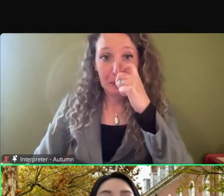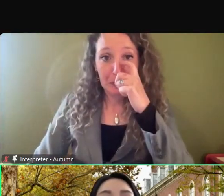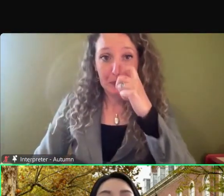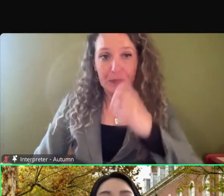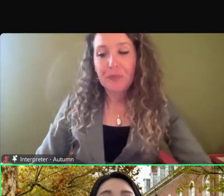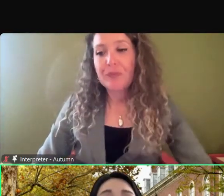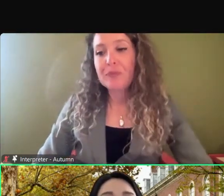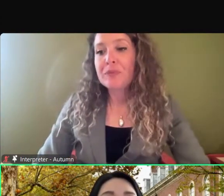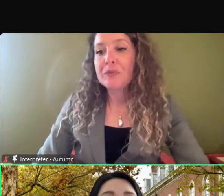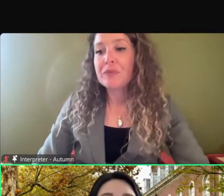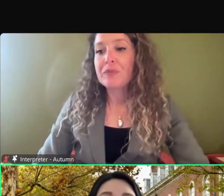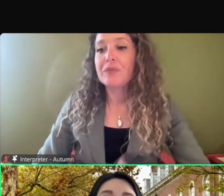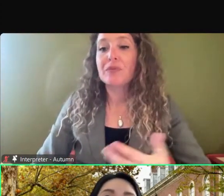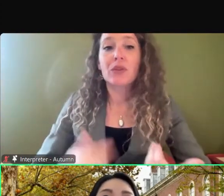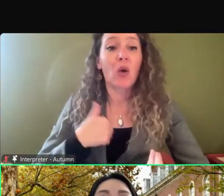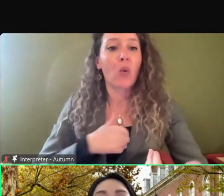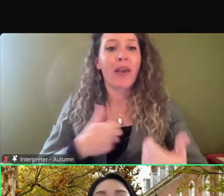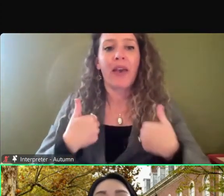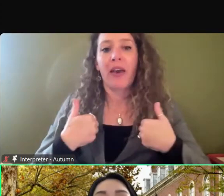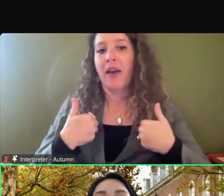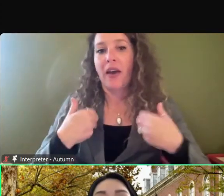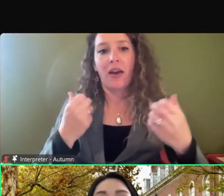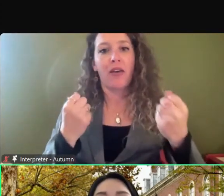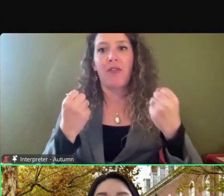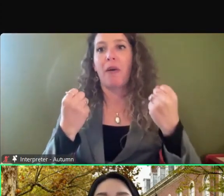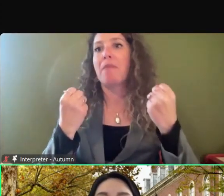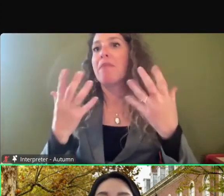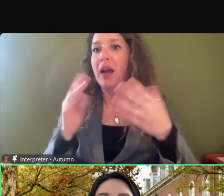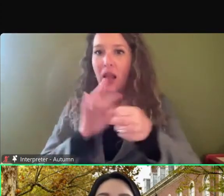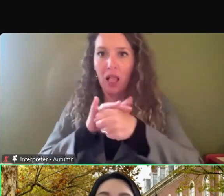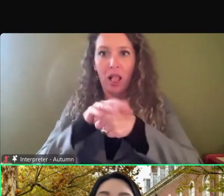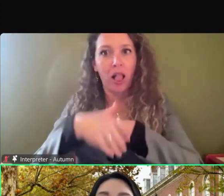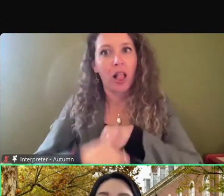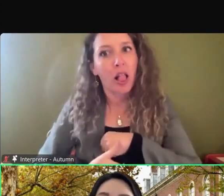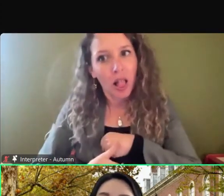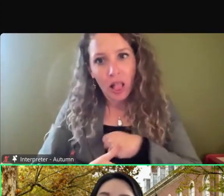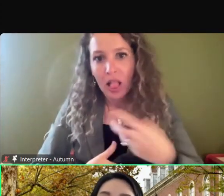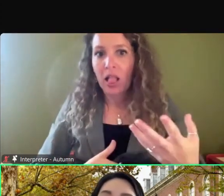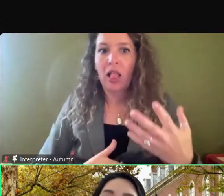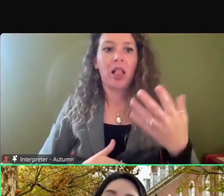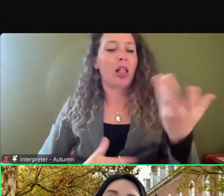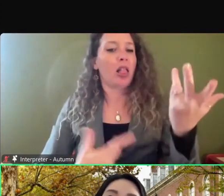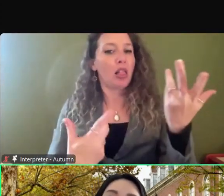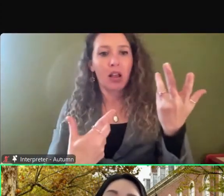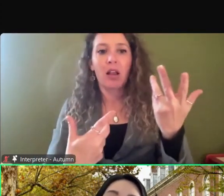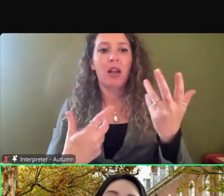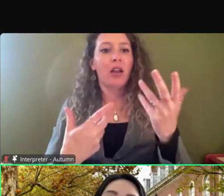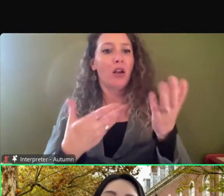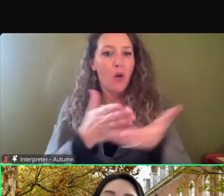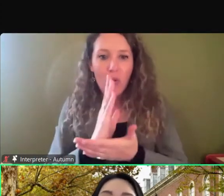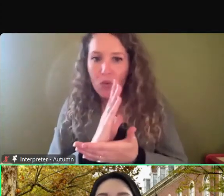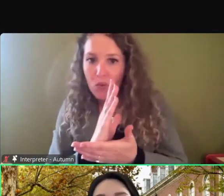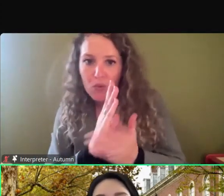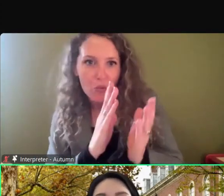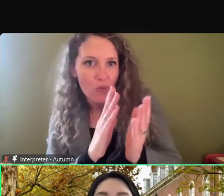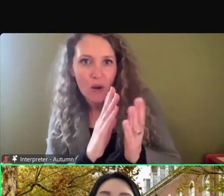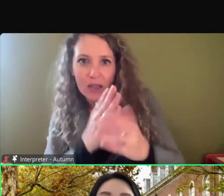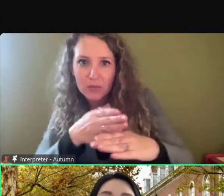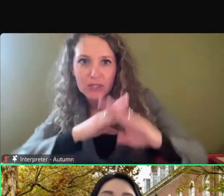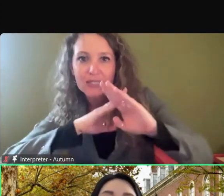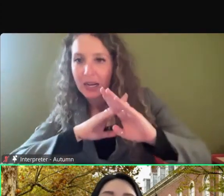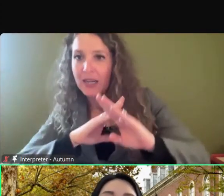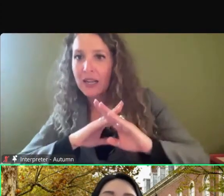While we have numerous legal frameworks in place to protect the rights of patients with disabilities within the